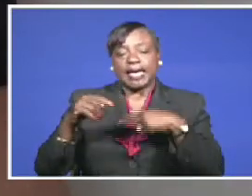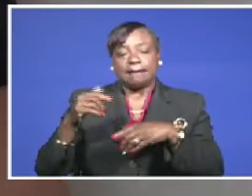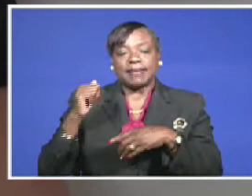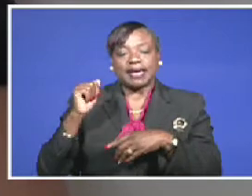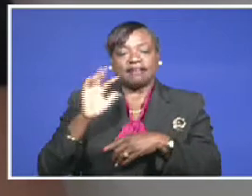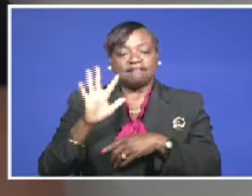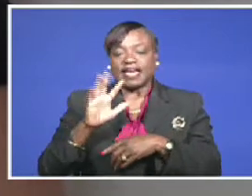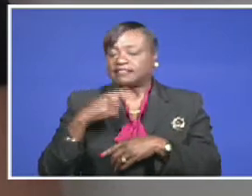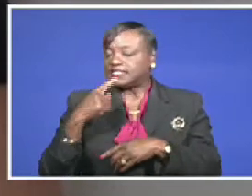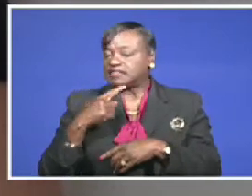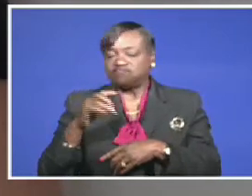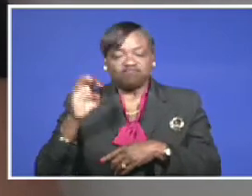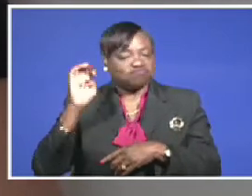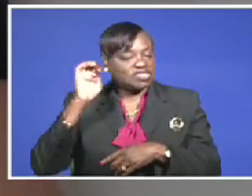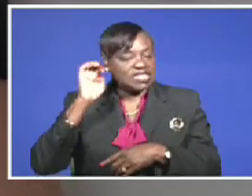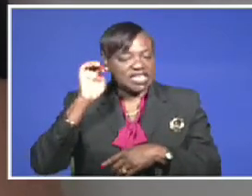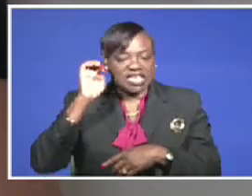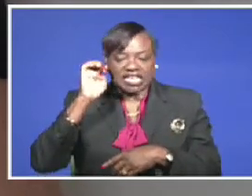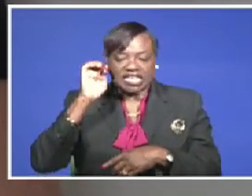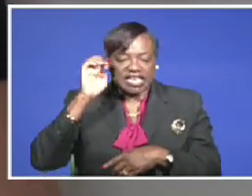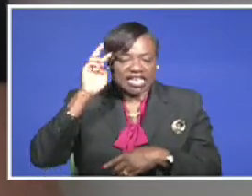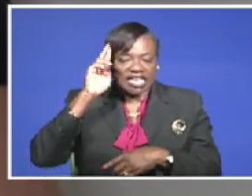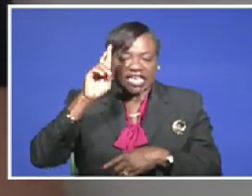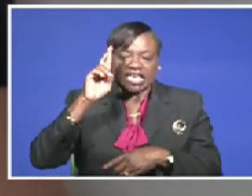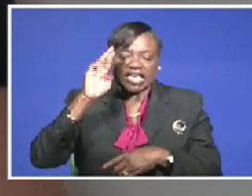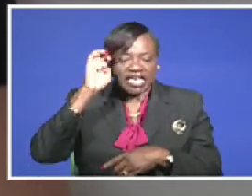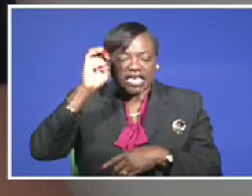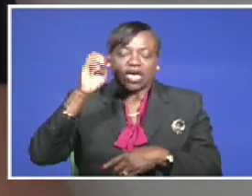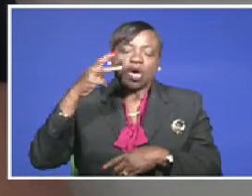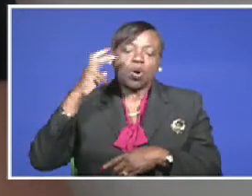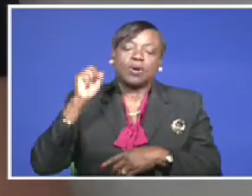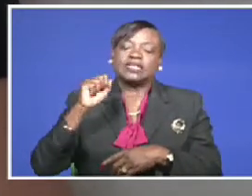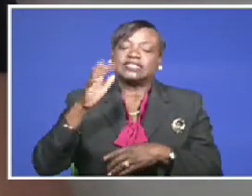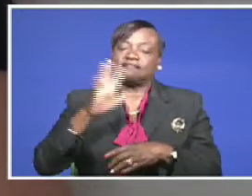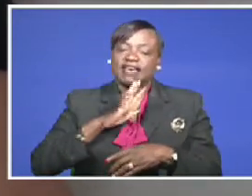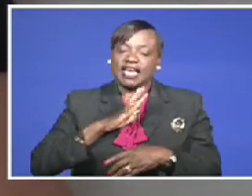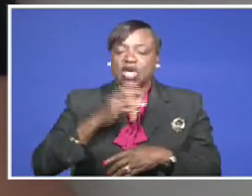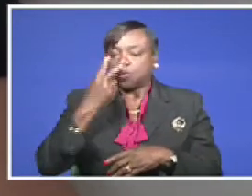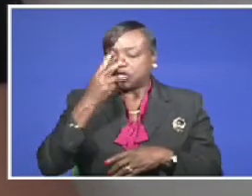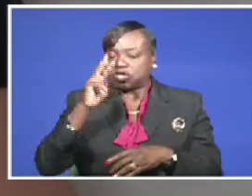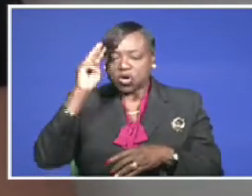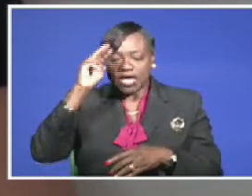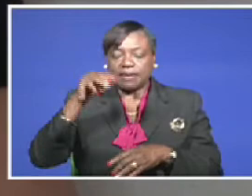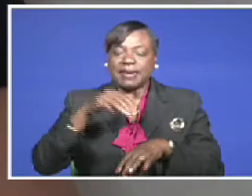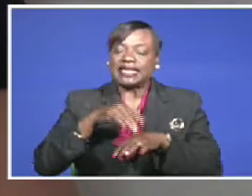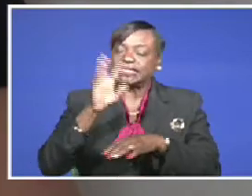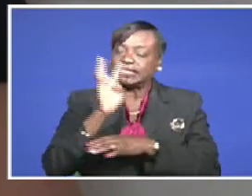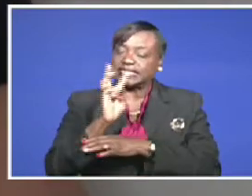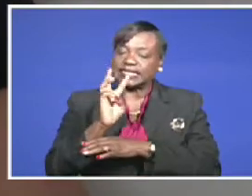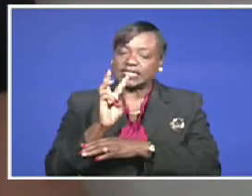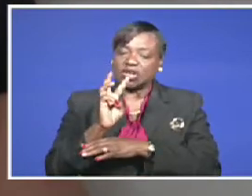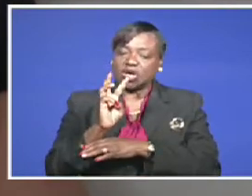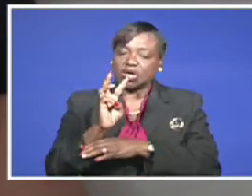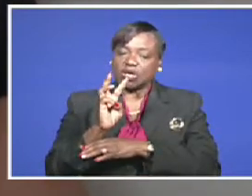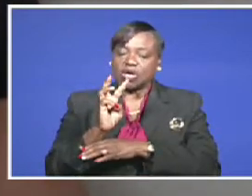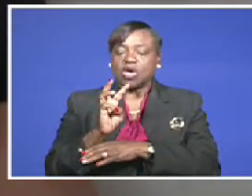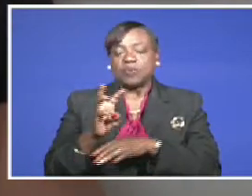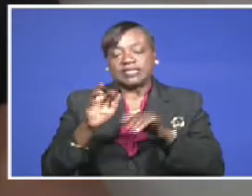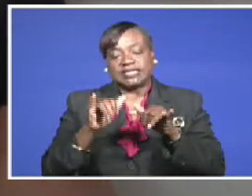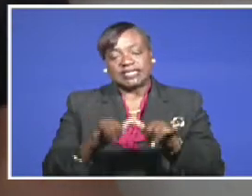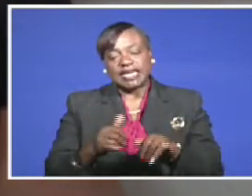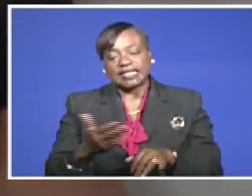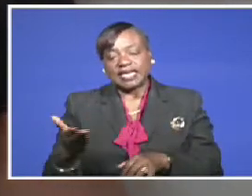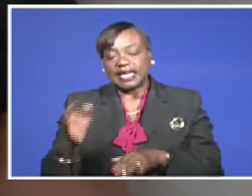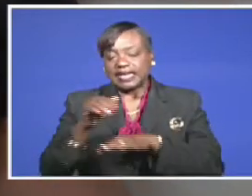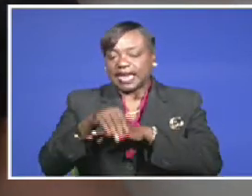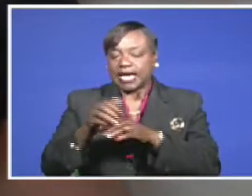o'clock, say he was fine. We saw him at 6 o'clock. After we saw him, we spent the night with him, 2